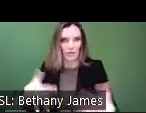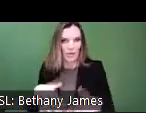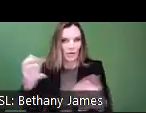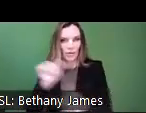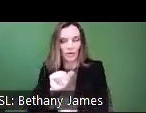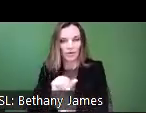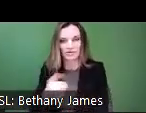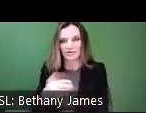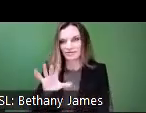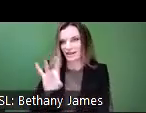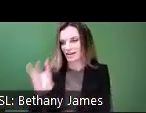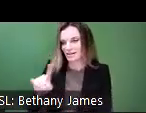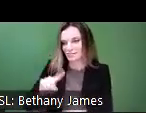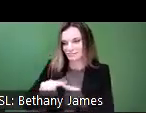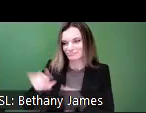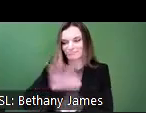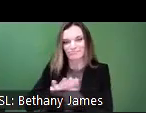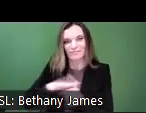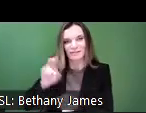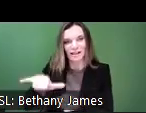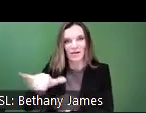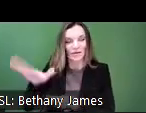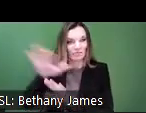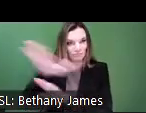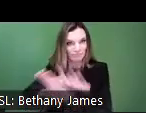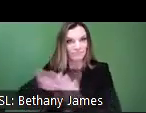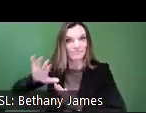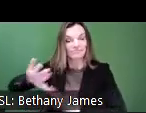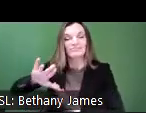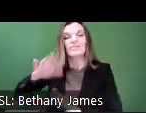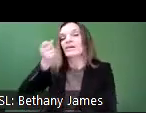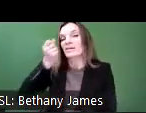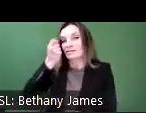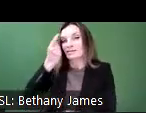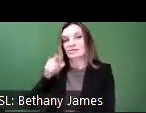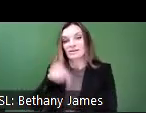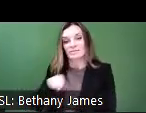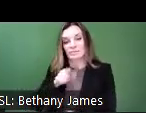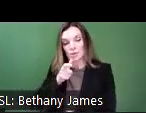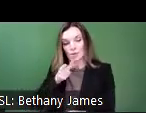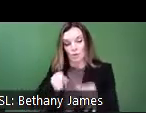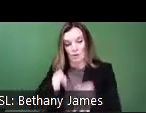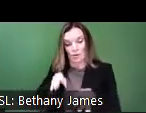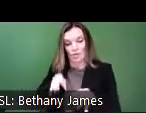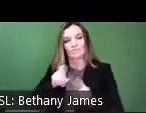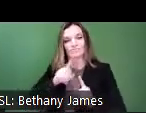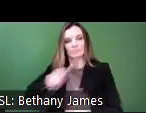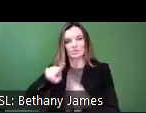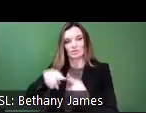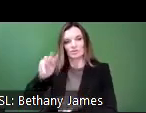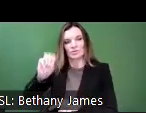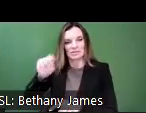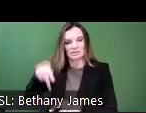those courts have to report to the Michigan State Police, who keeps the criminal histories. Not all